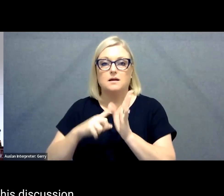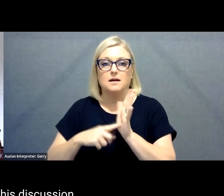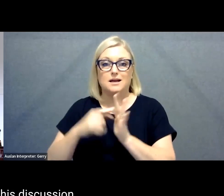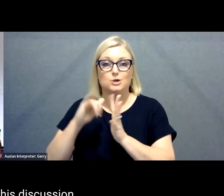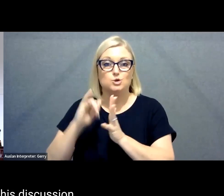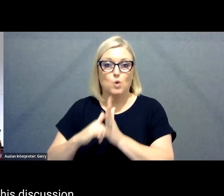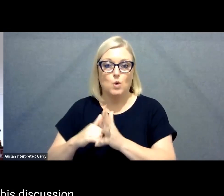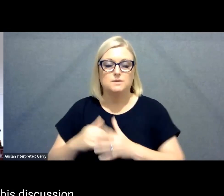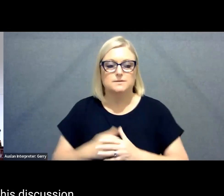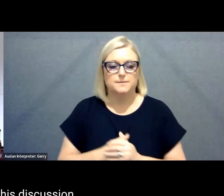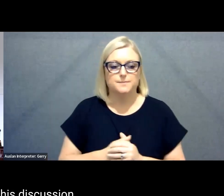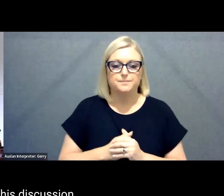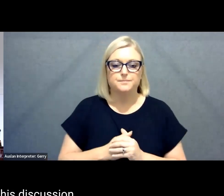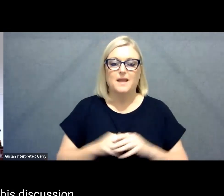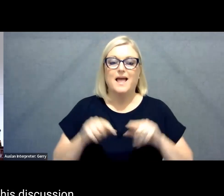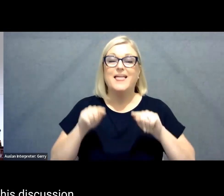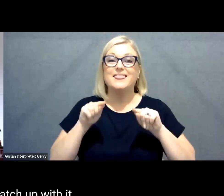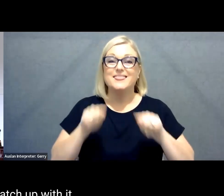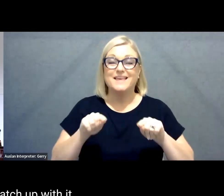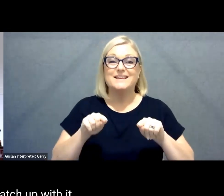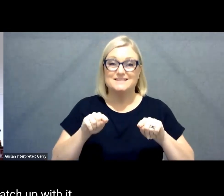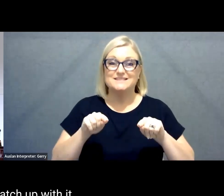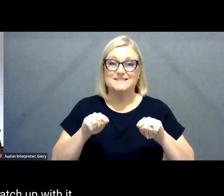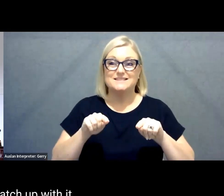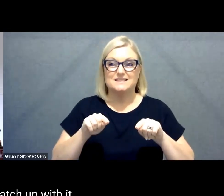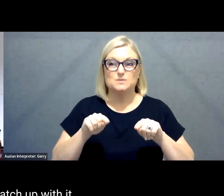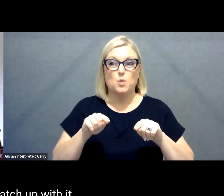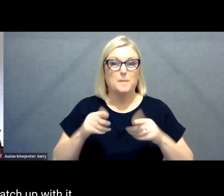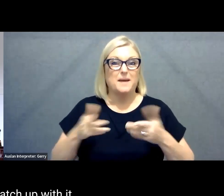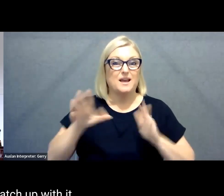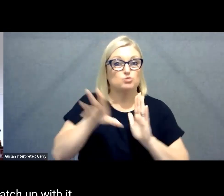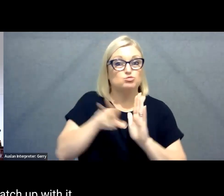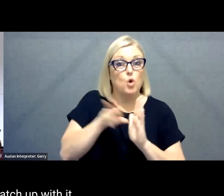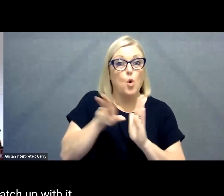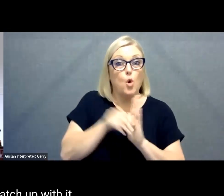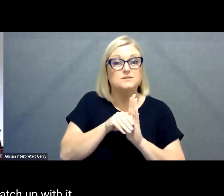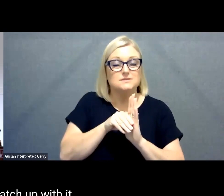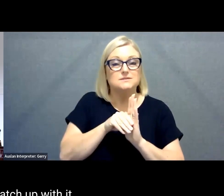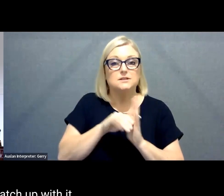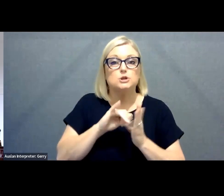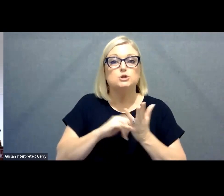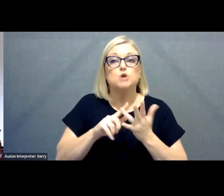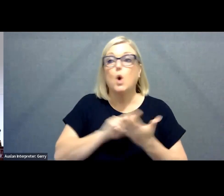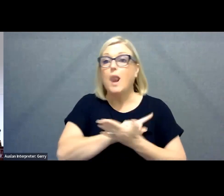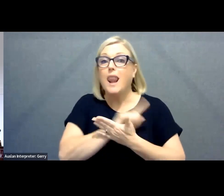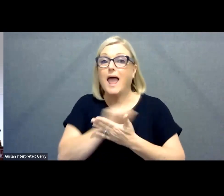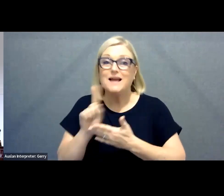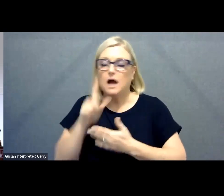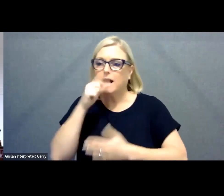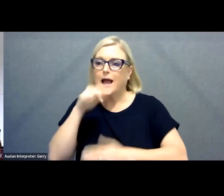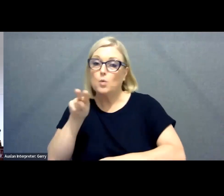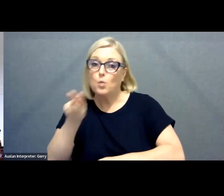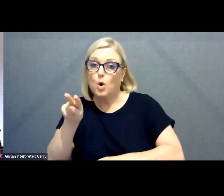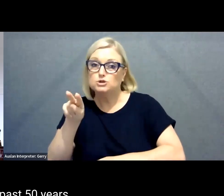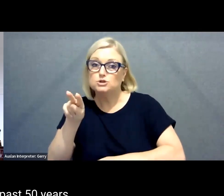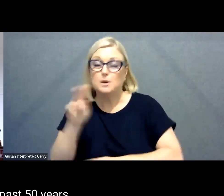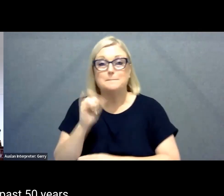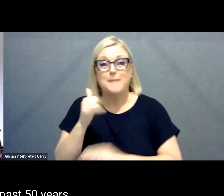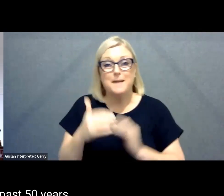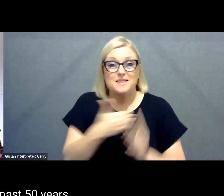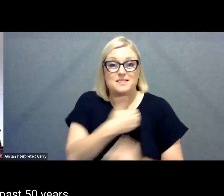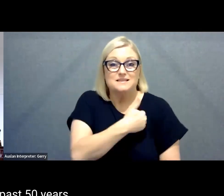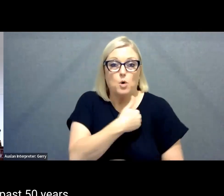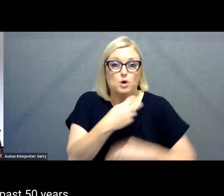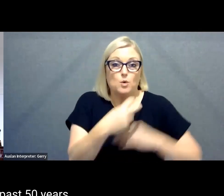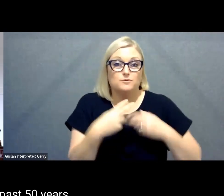Please note this discussion is also being recorded, so you can catch up with it later if you need to drop out. So